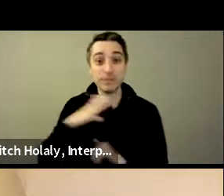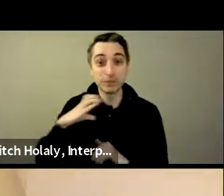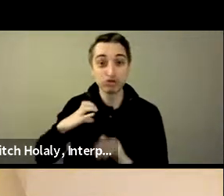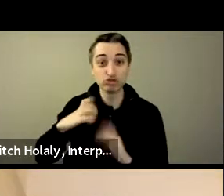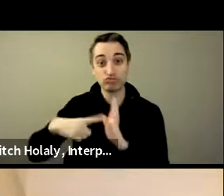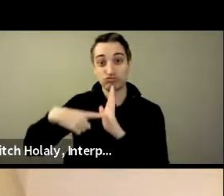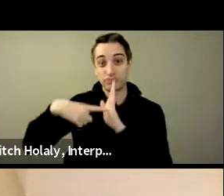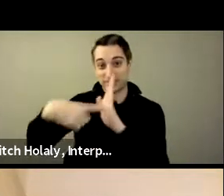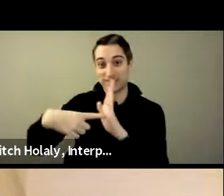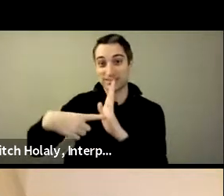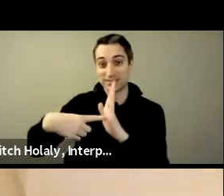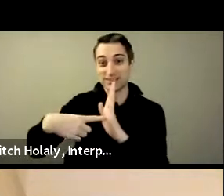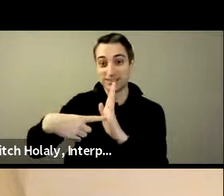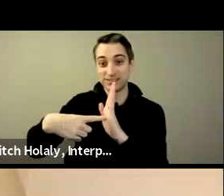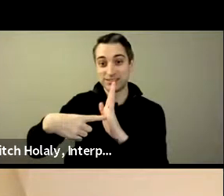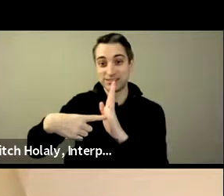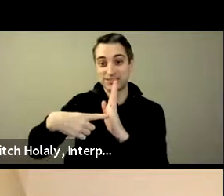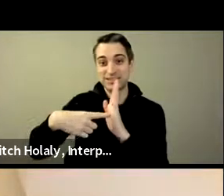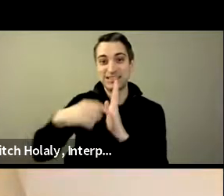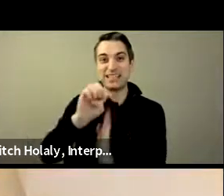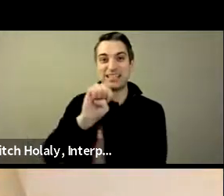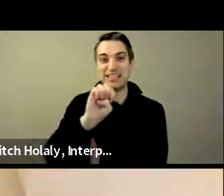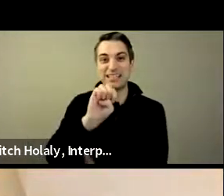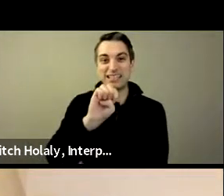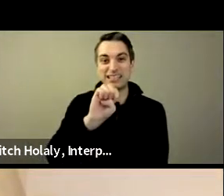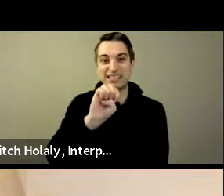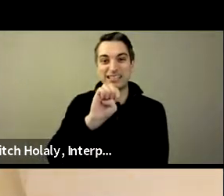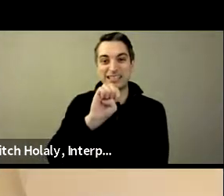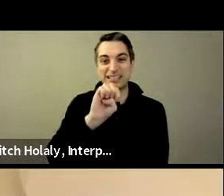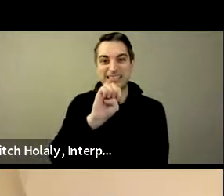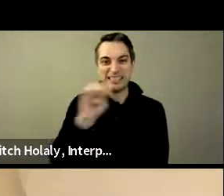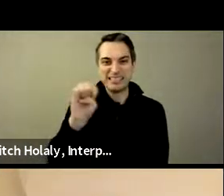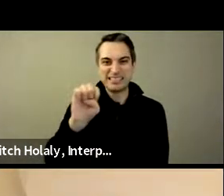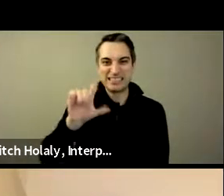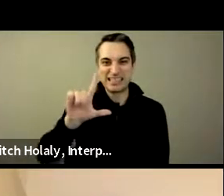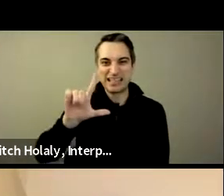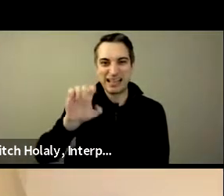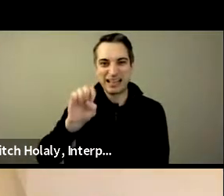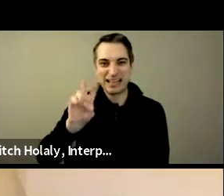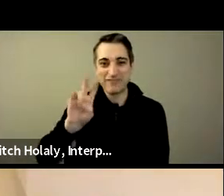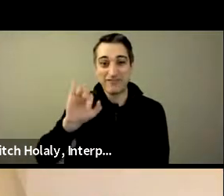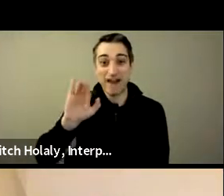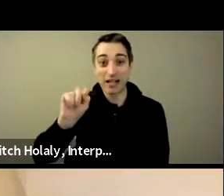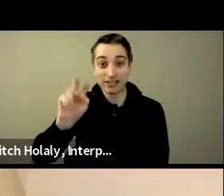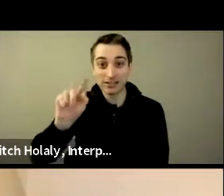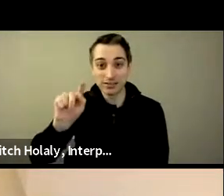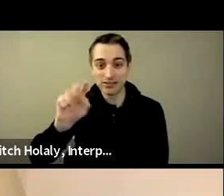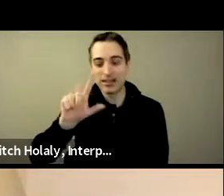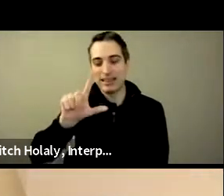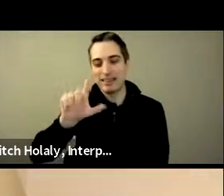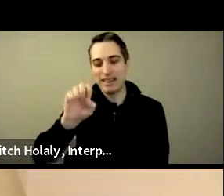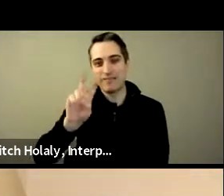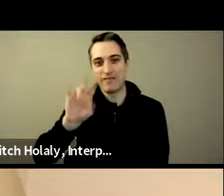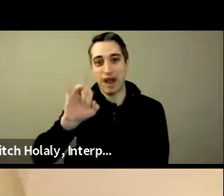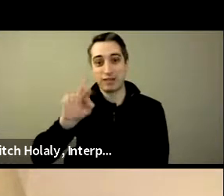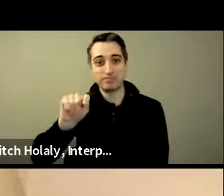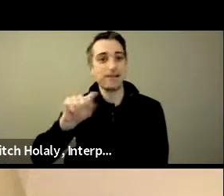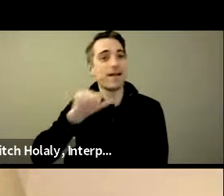represents the East Levant, which does not involve, for an example, it doesn't include